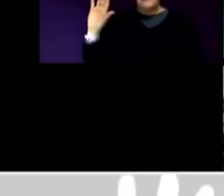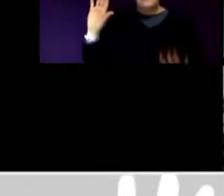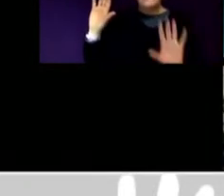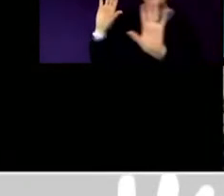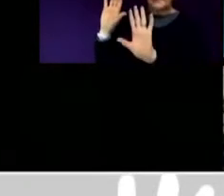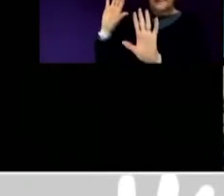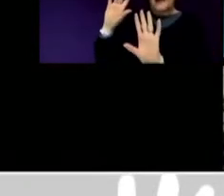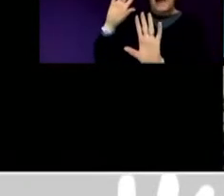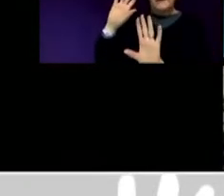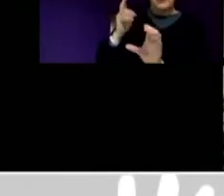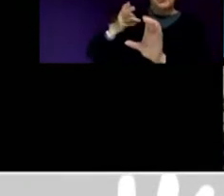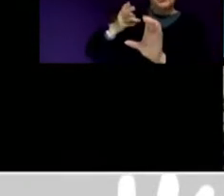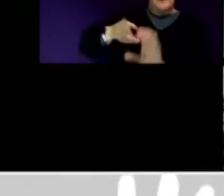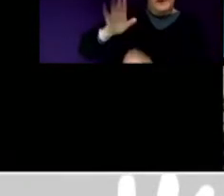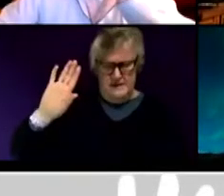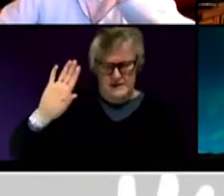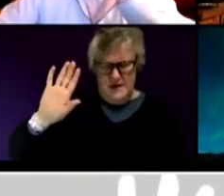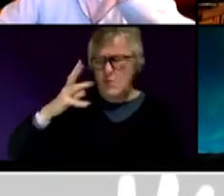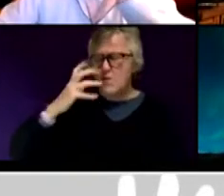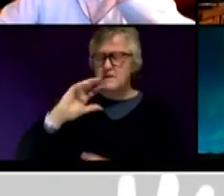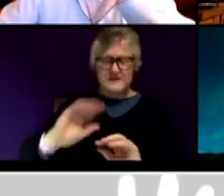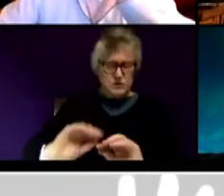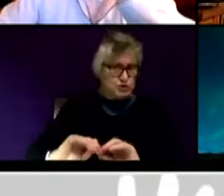Can I jump in? I just want to be super clear.